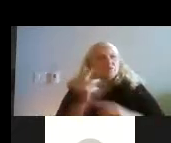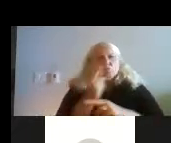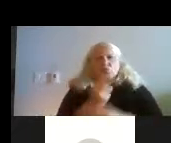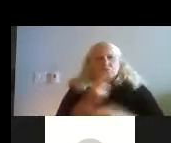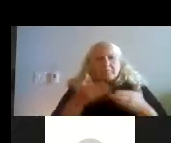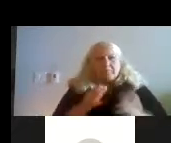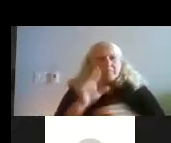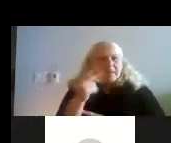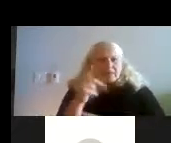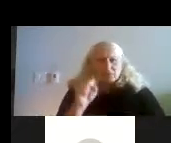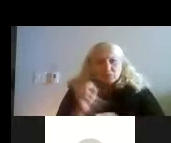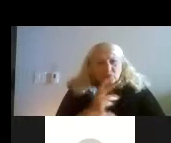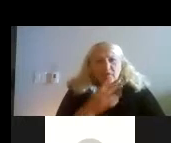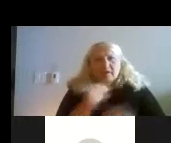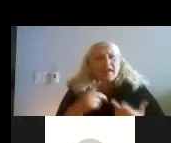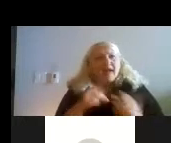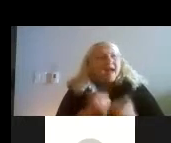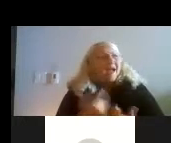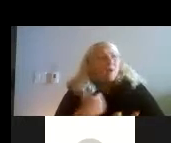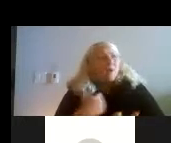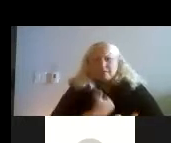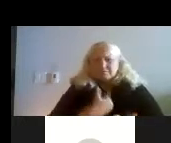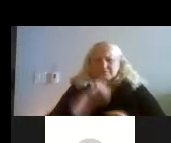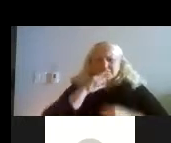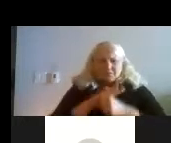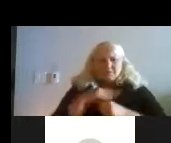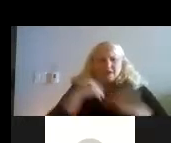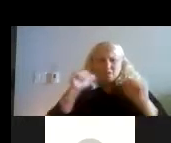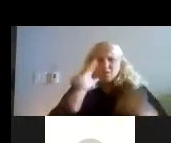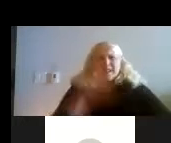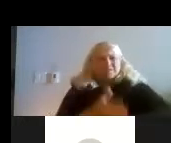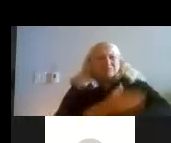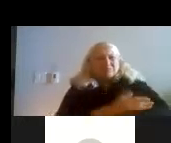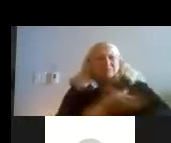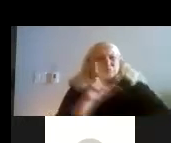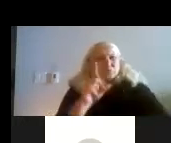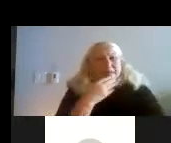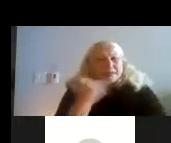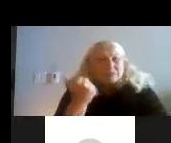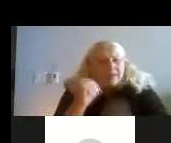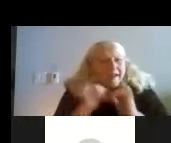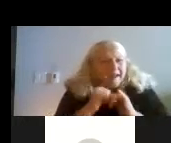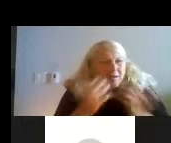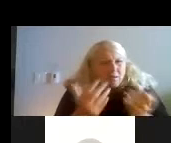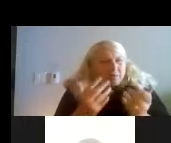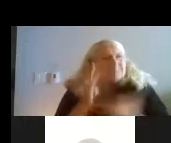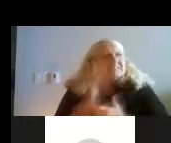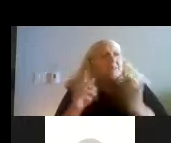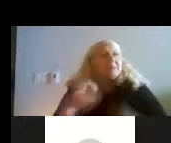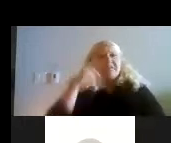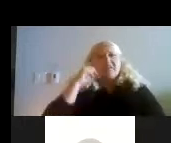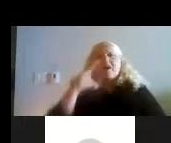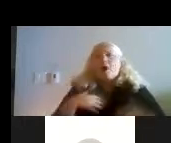And how am I going to commit to do better? And for some people, recognizing their complacency in colonial oppression is